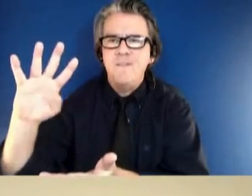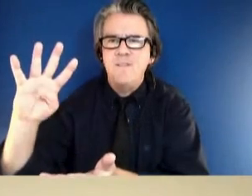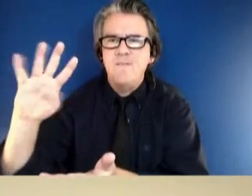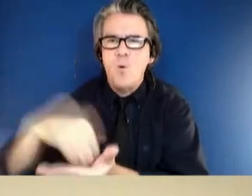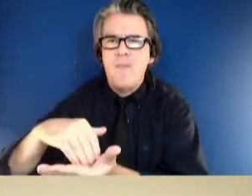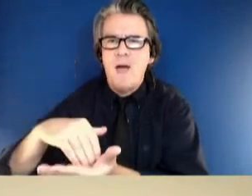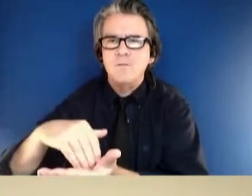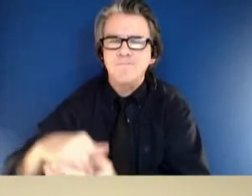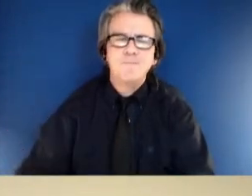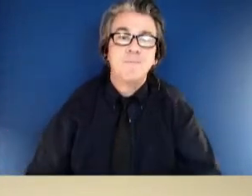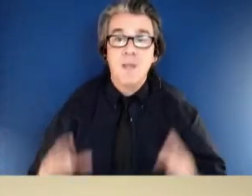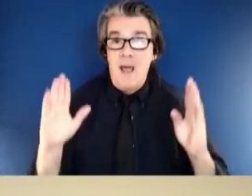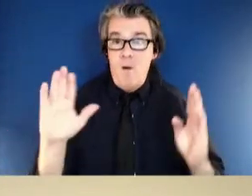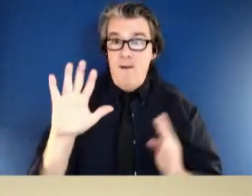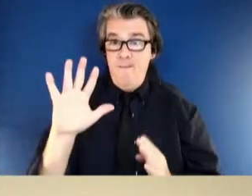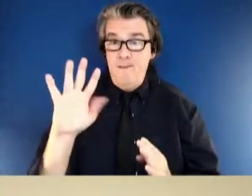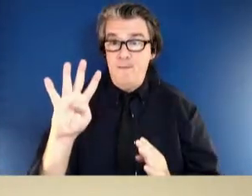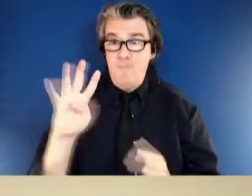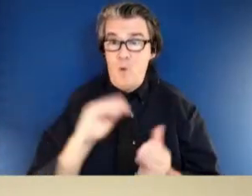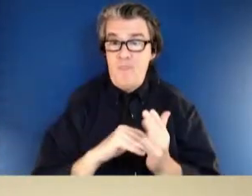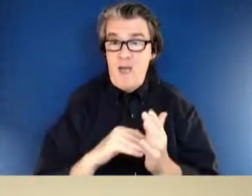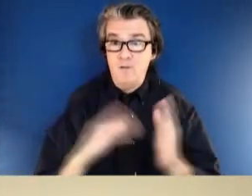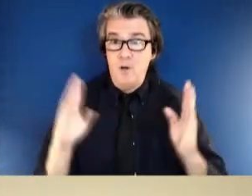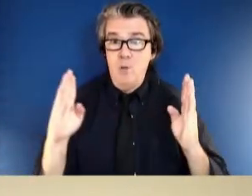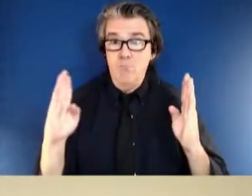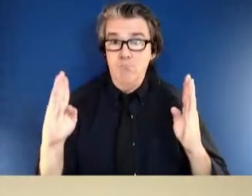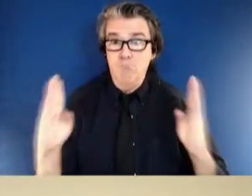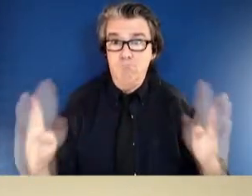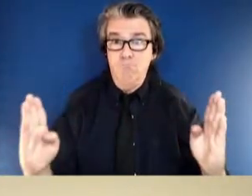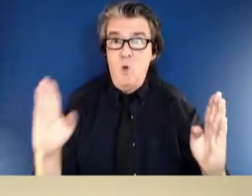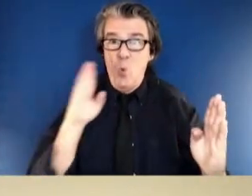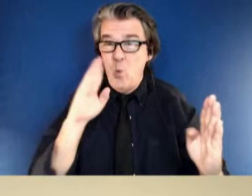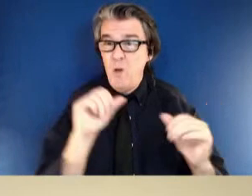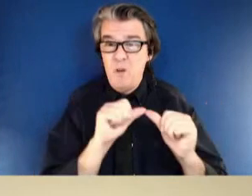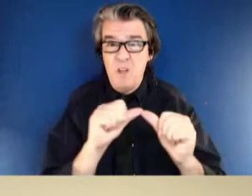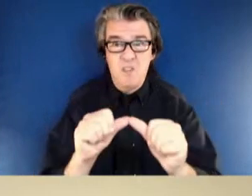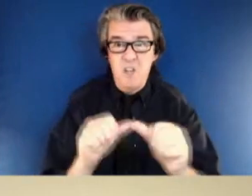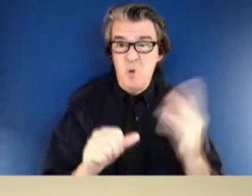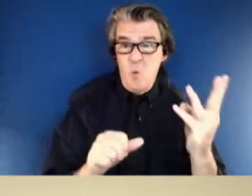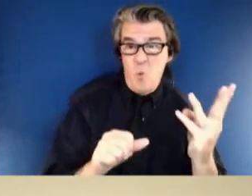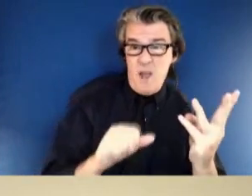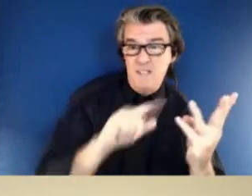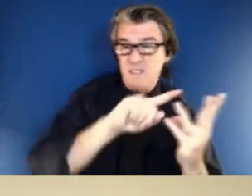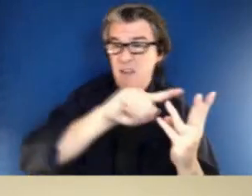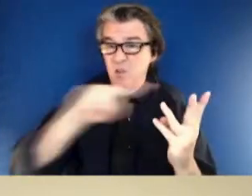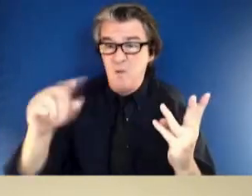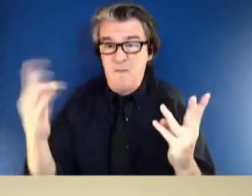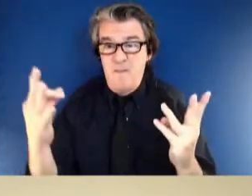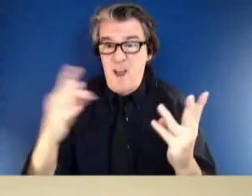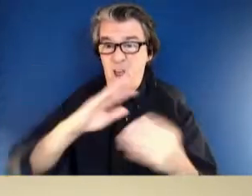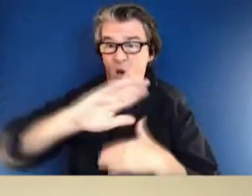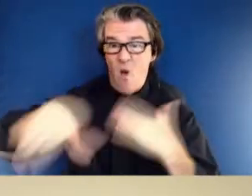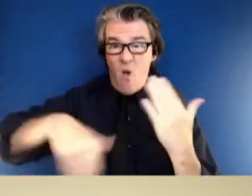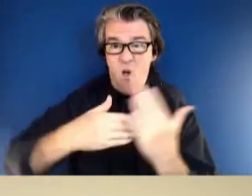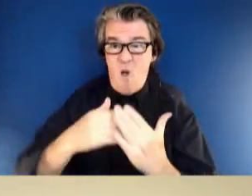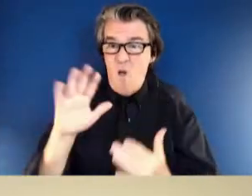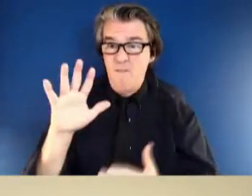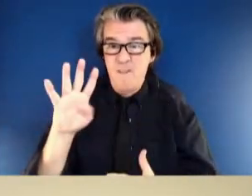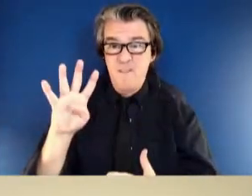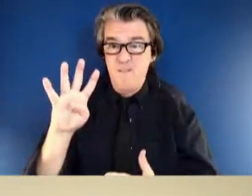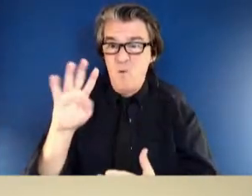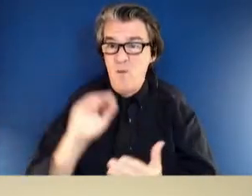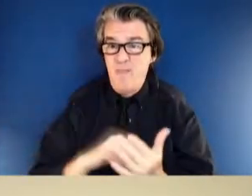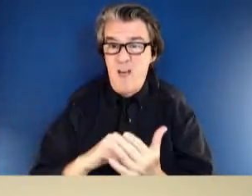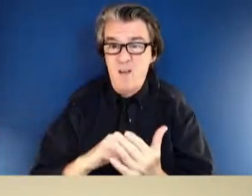duration? Short answer is we're planning yes. If there are opportunities to restore customers